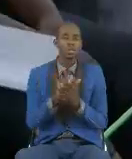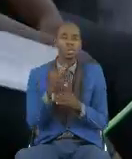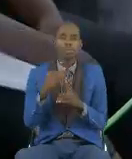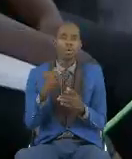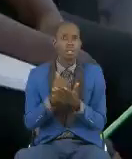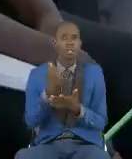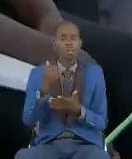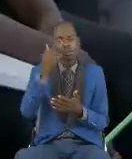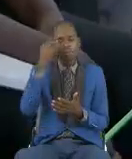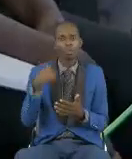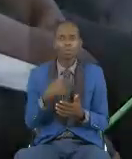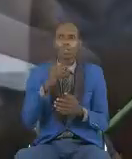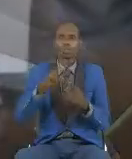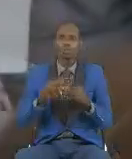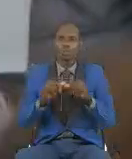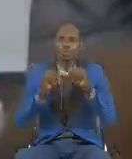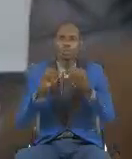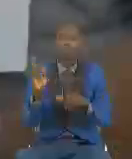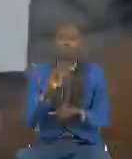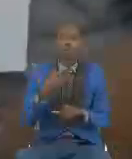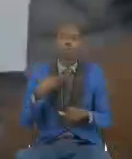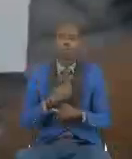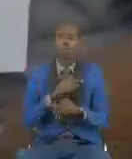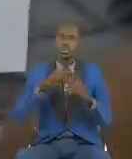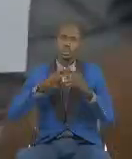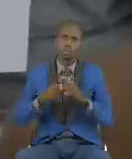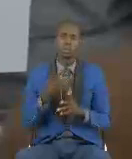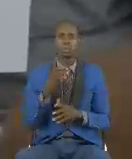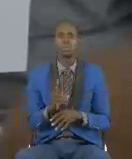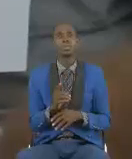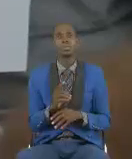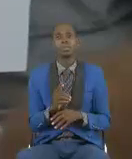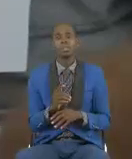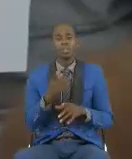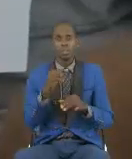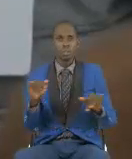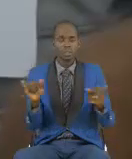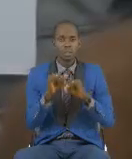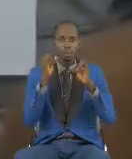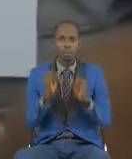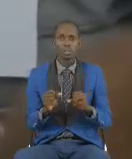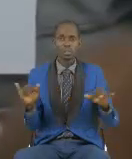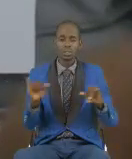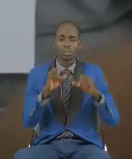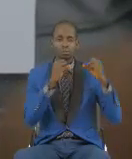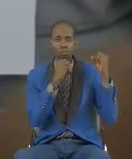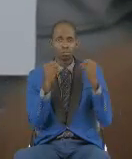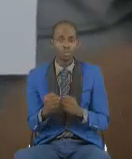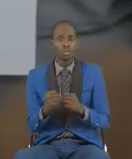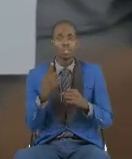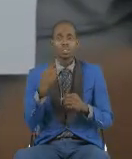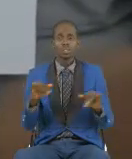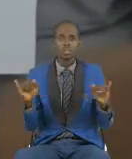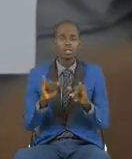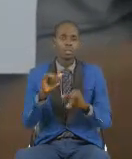they started. You continue. The same power, the same strength, the same authority,